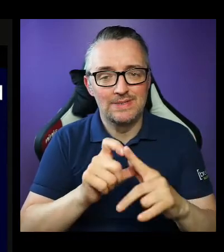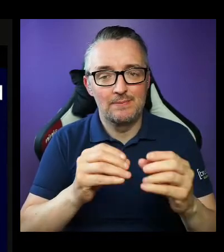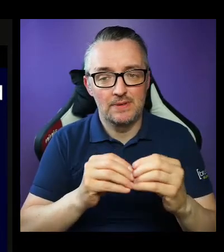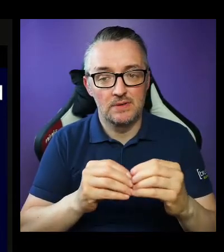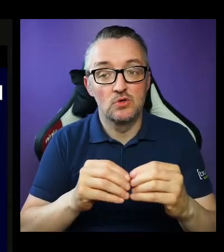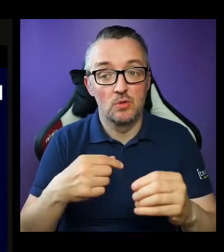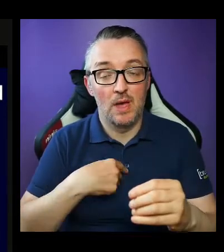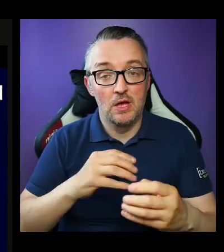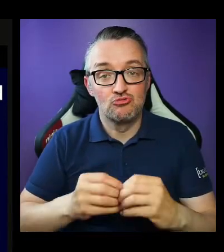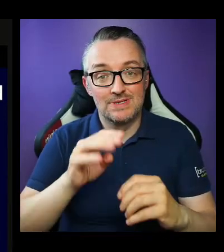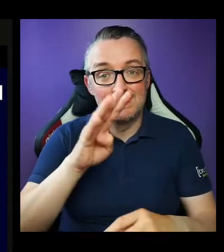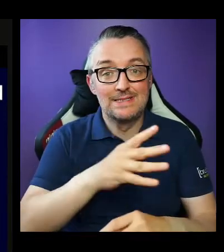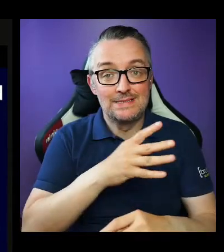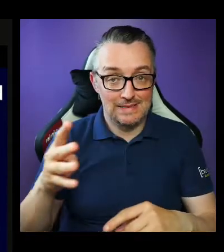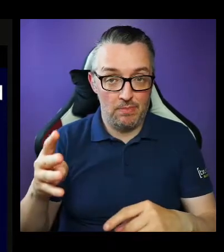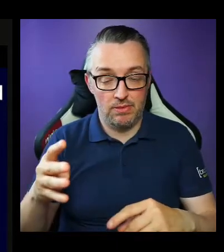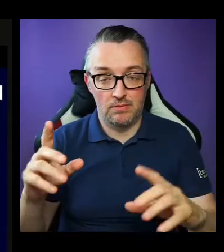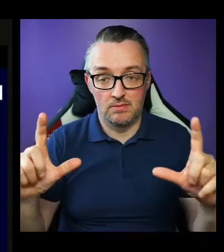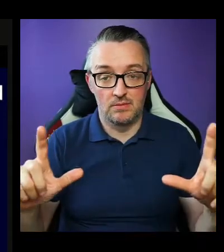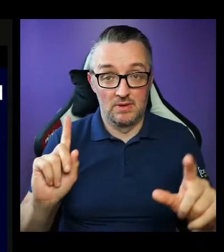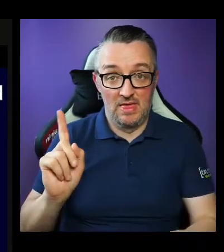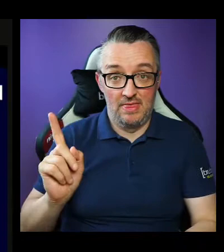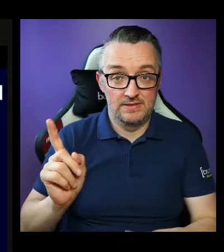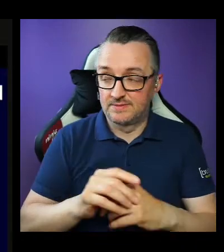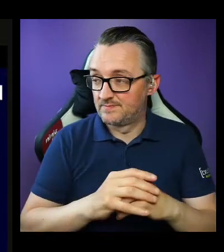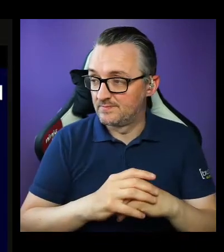I created to answer that query is this one.